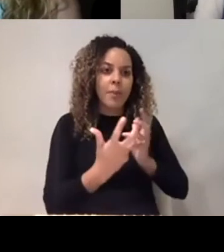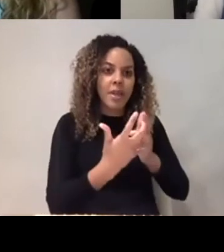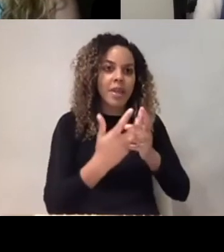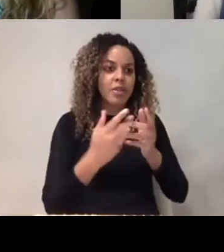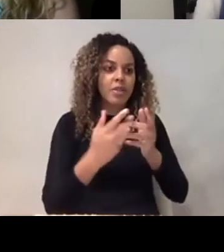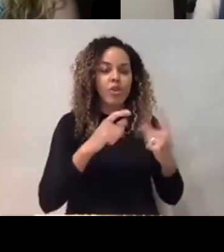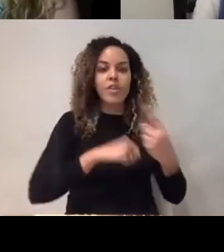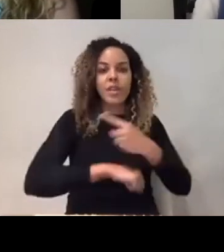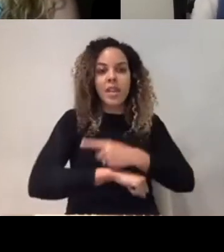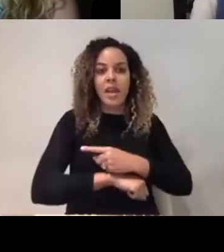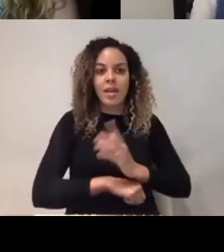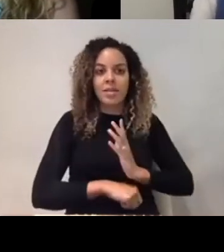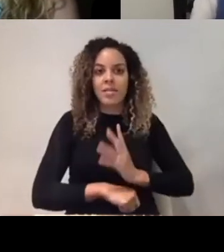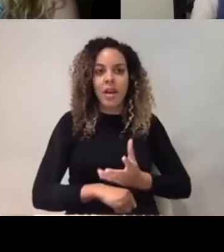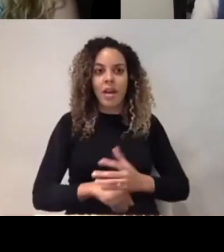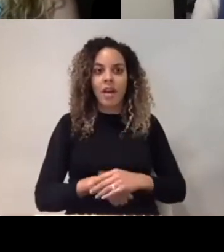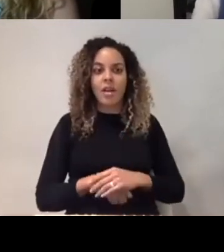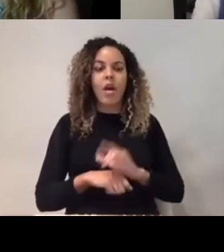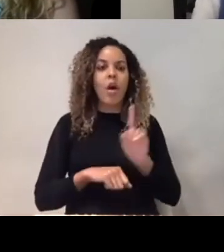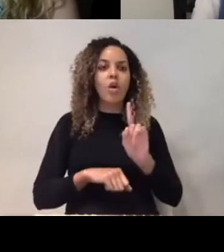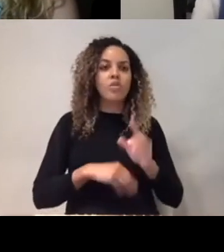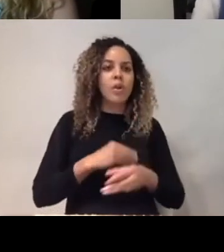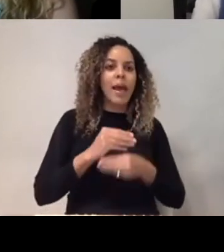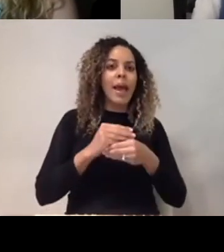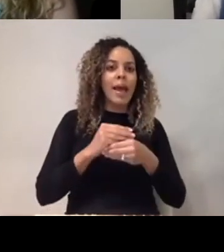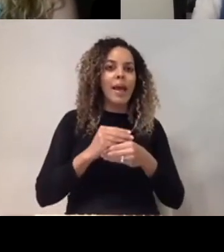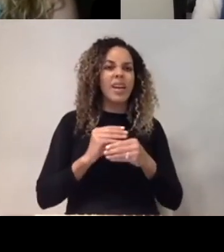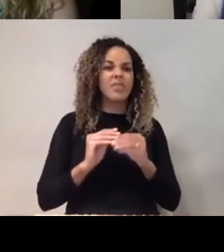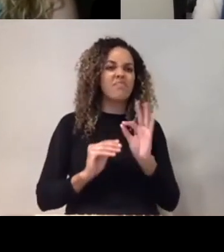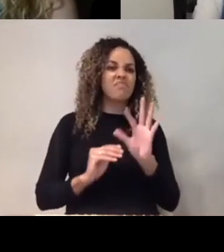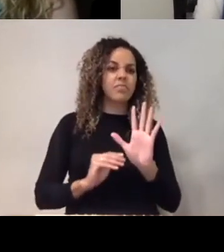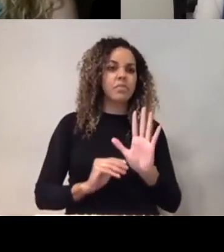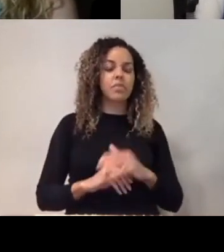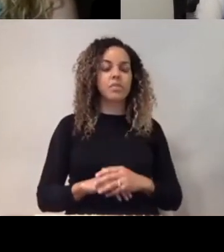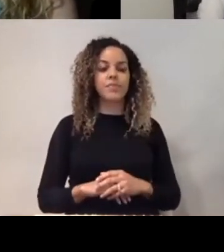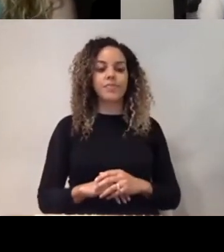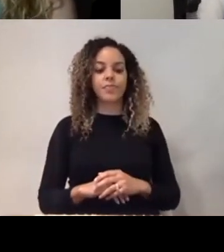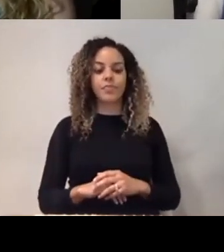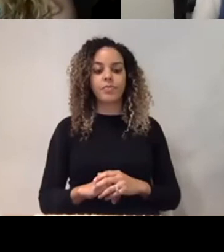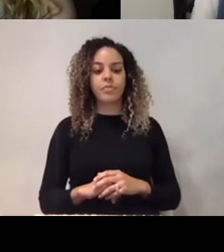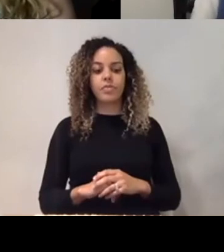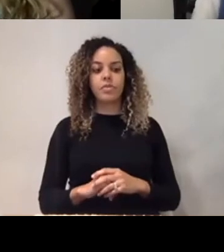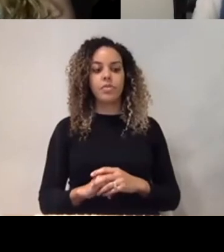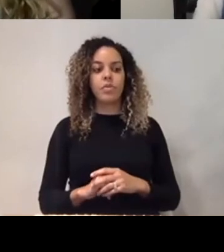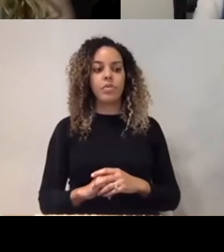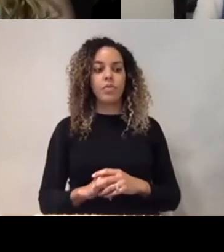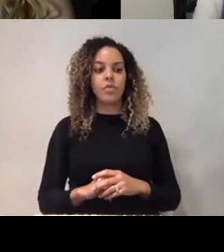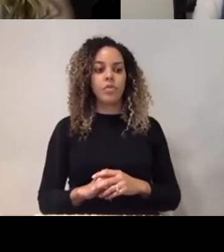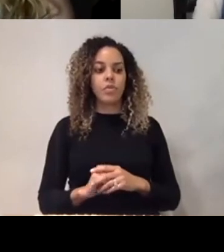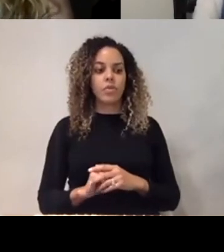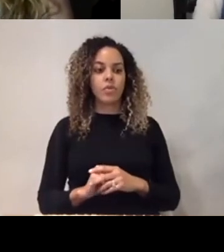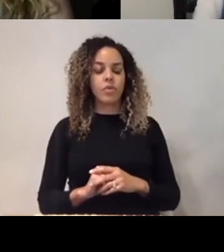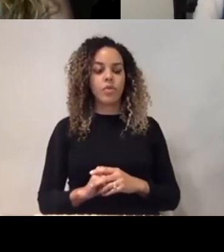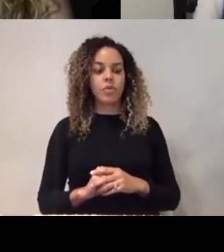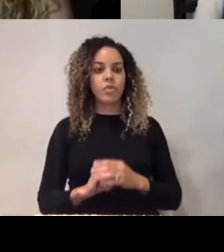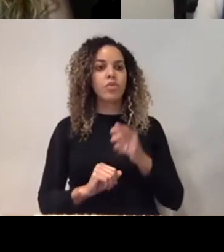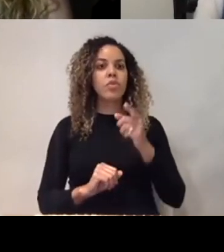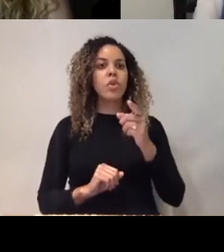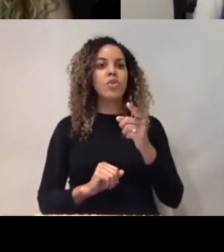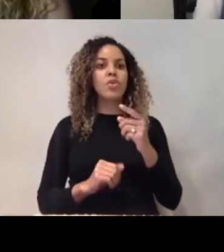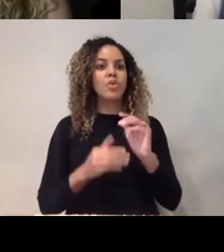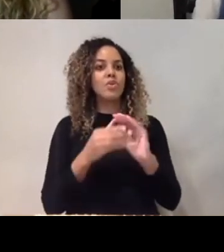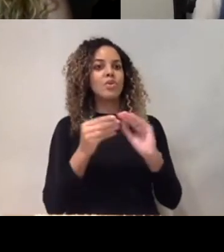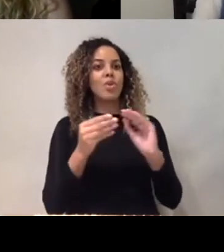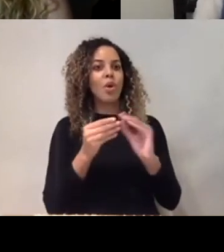And if I may real quick, Mhm. to draw off what you said before about what else needs